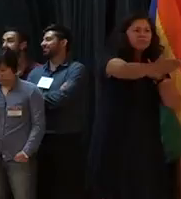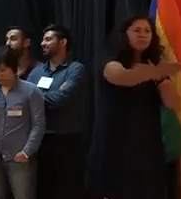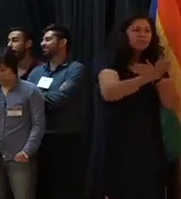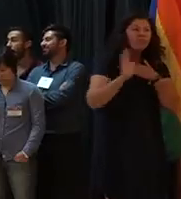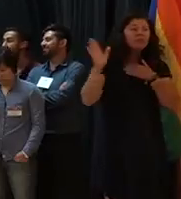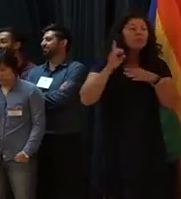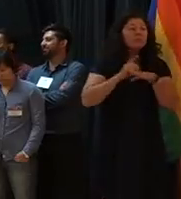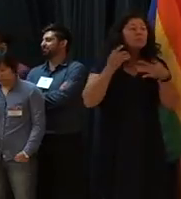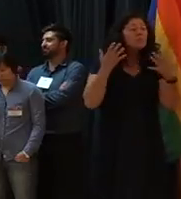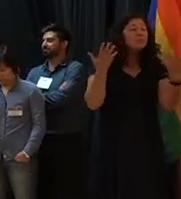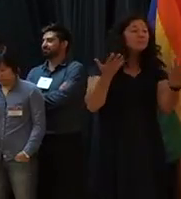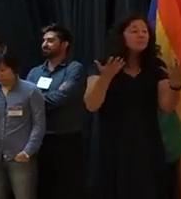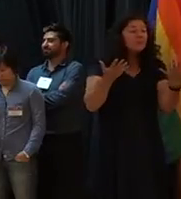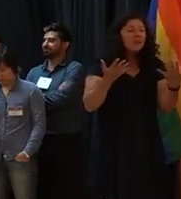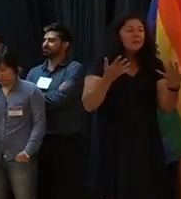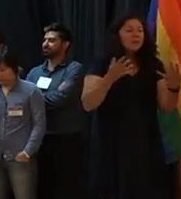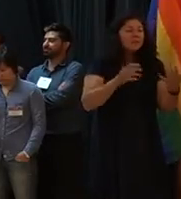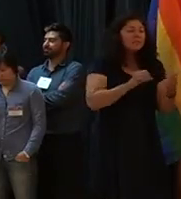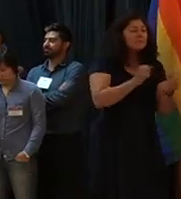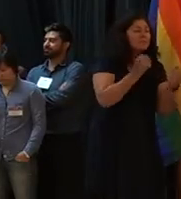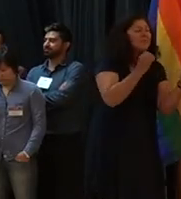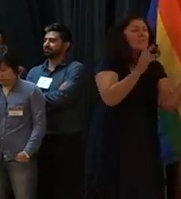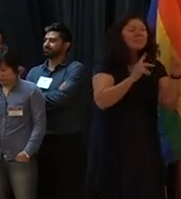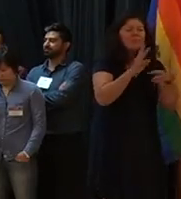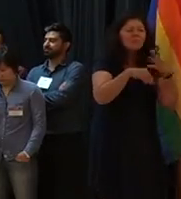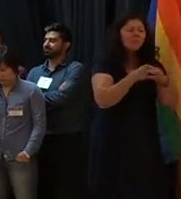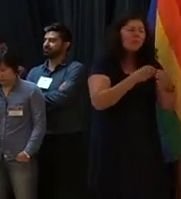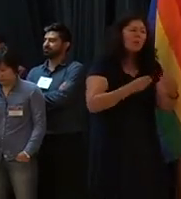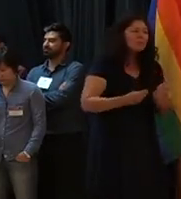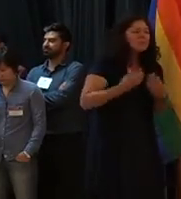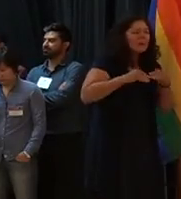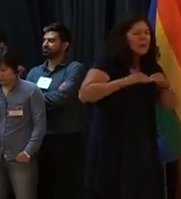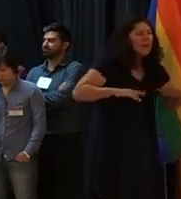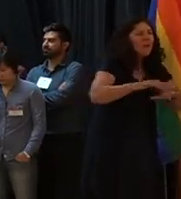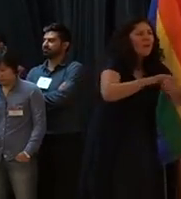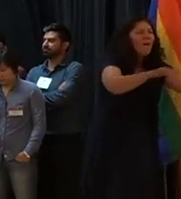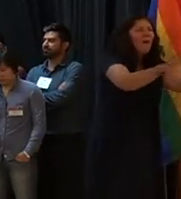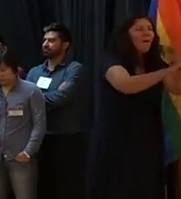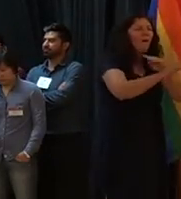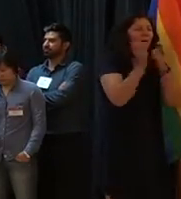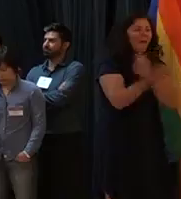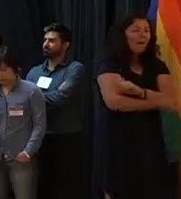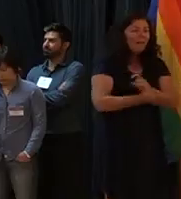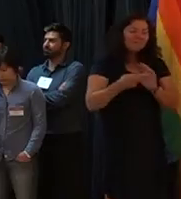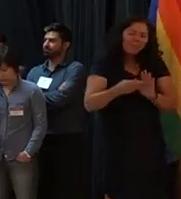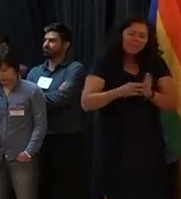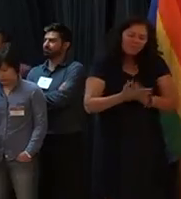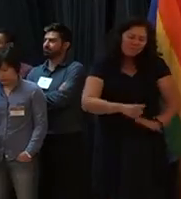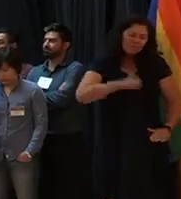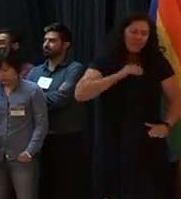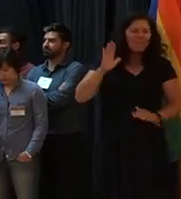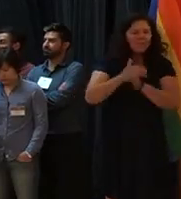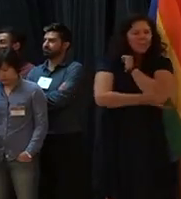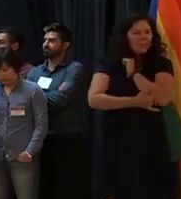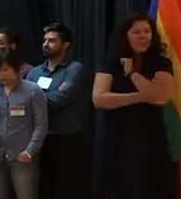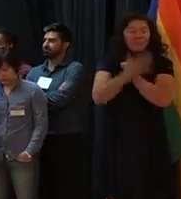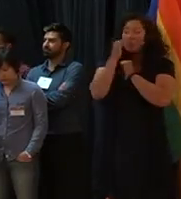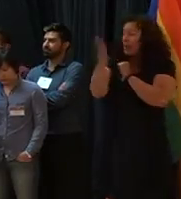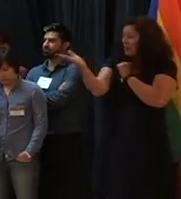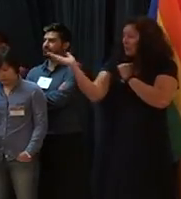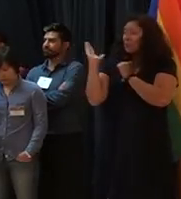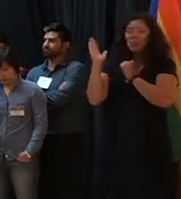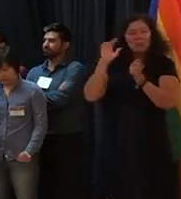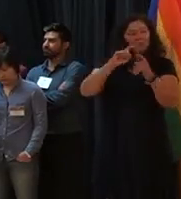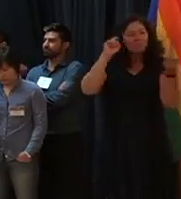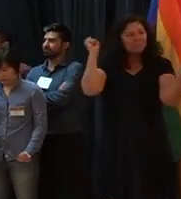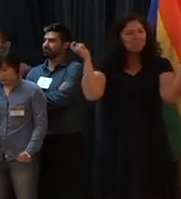inspire as many people as you can in the world. Represent and be as proud as you can of your country, because you are